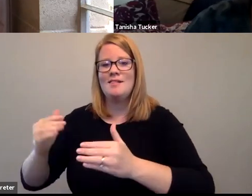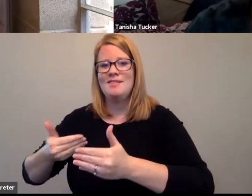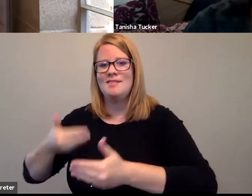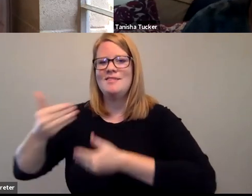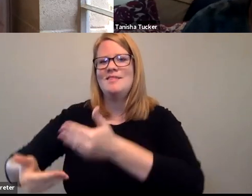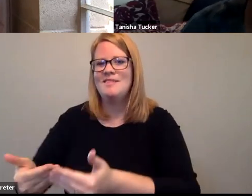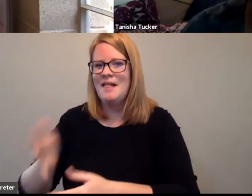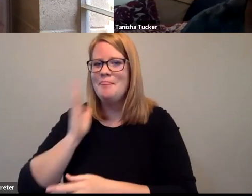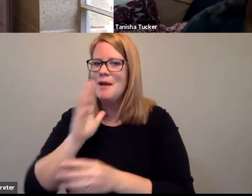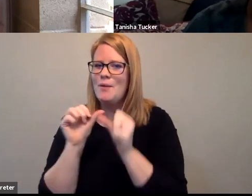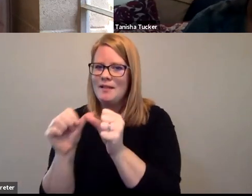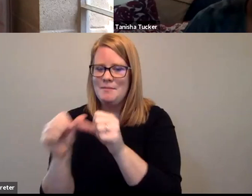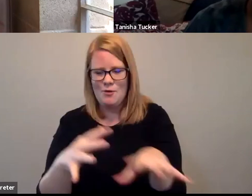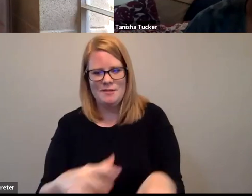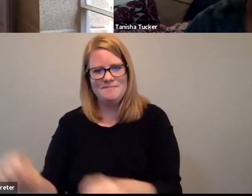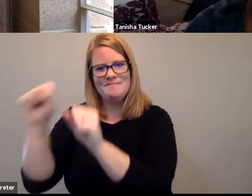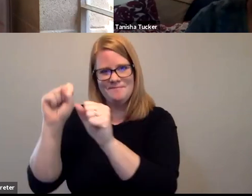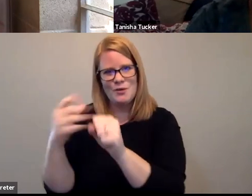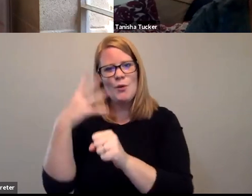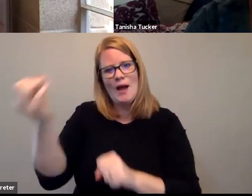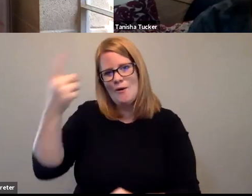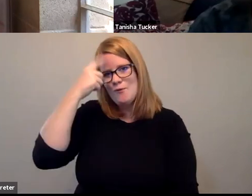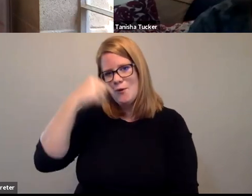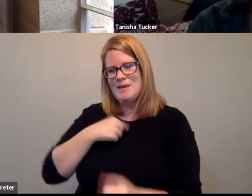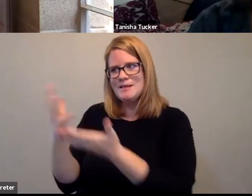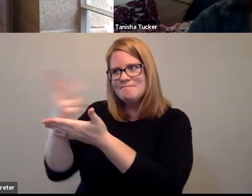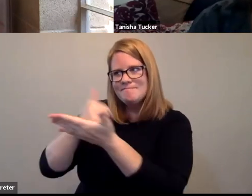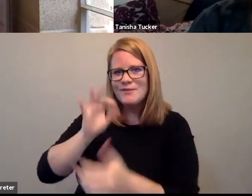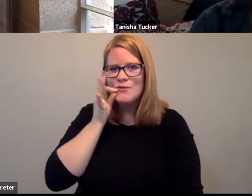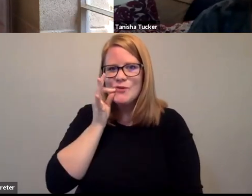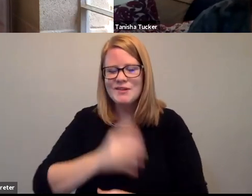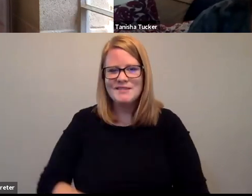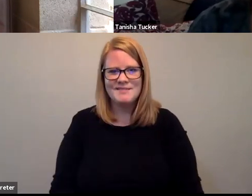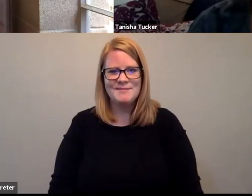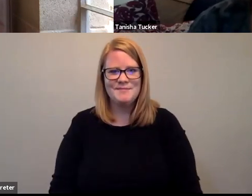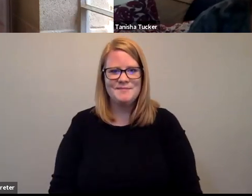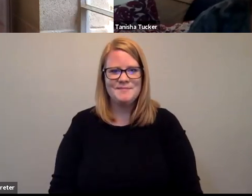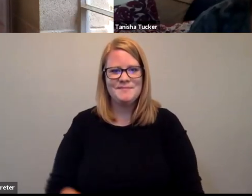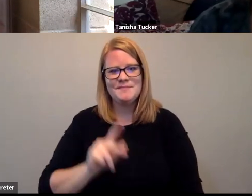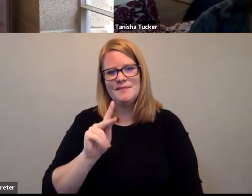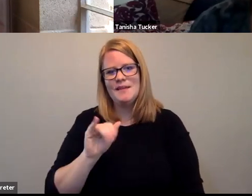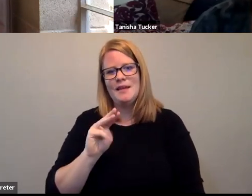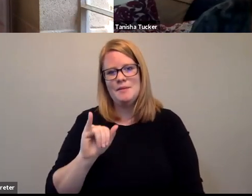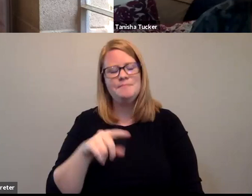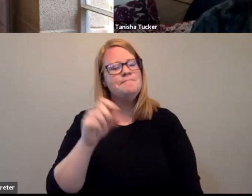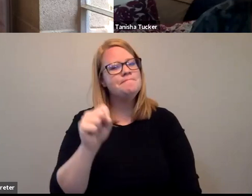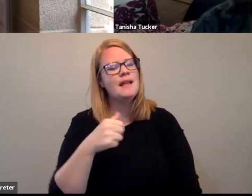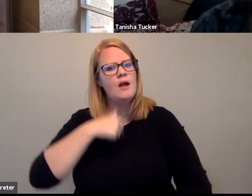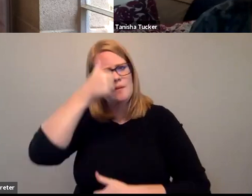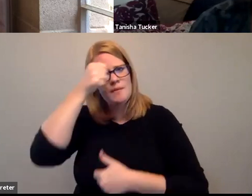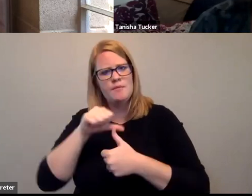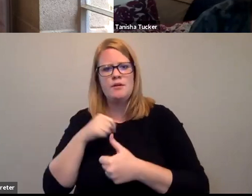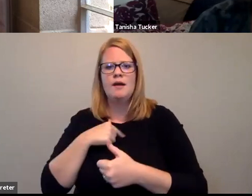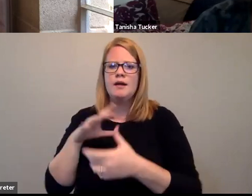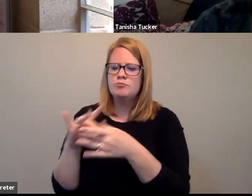beautiful. I remember speaking to a Tohono O'odham in the Phoenix area